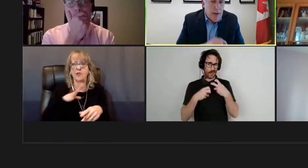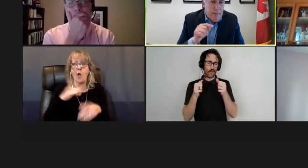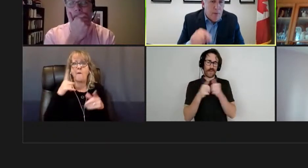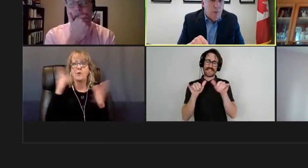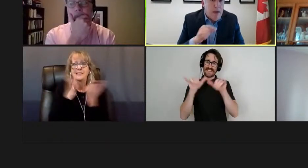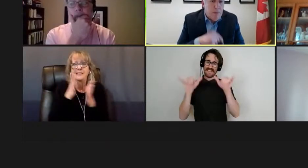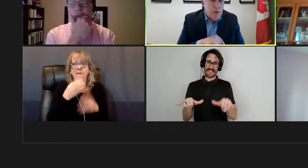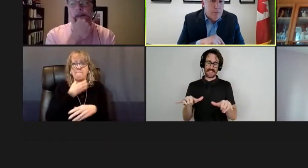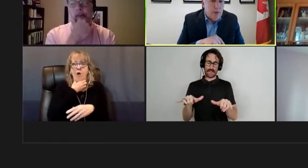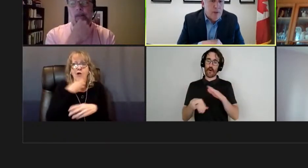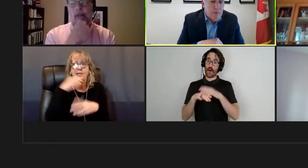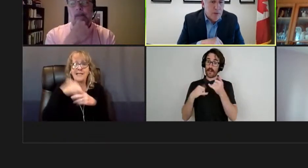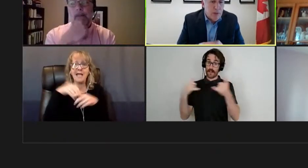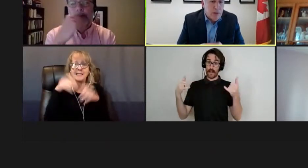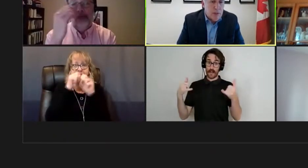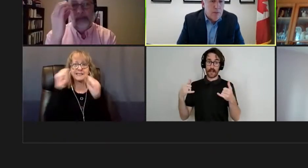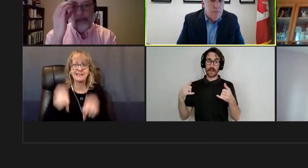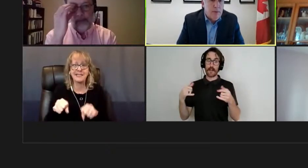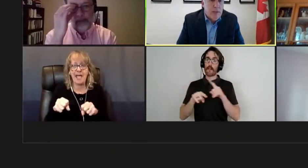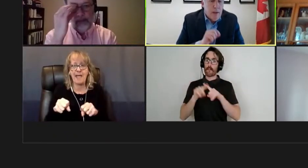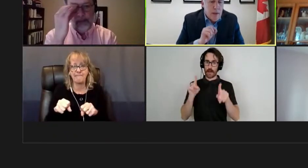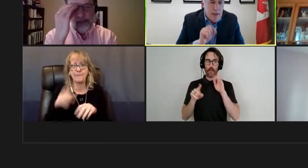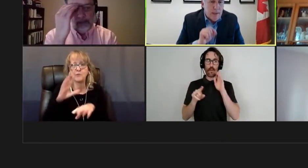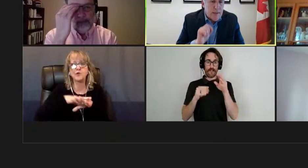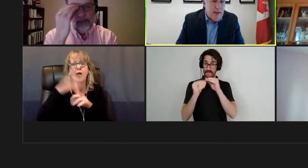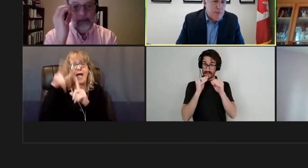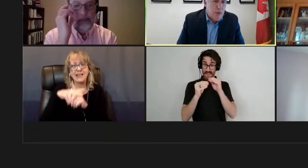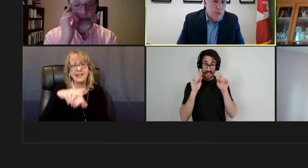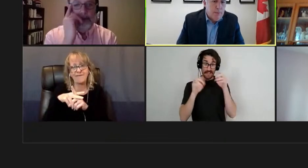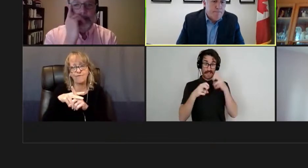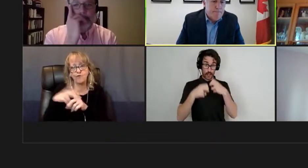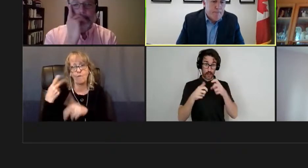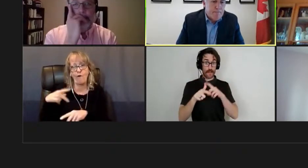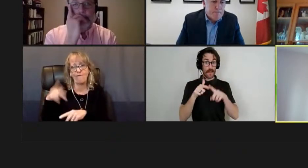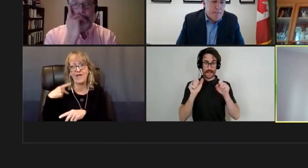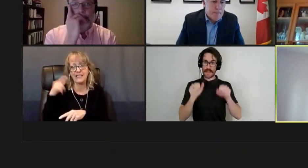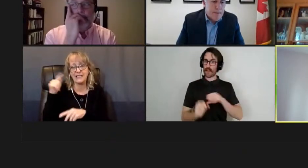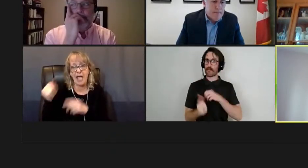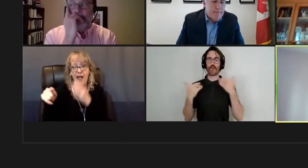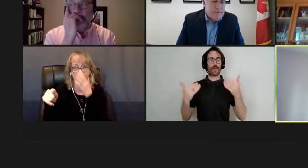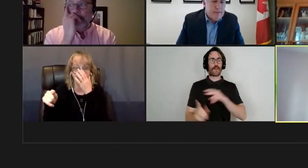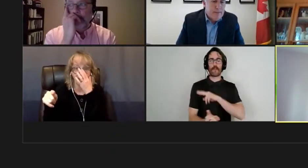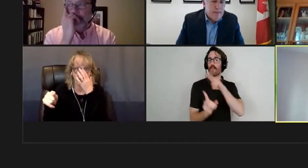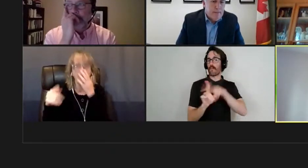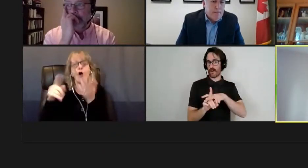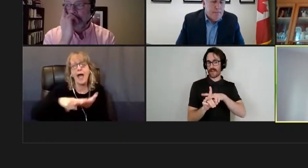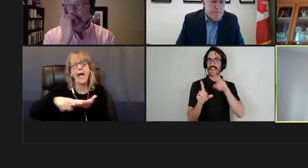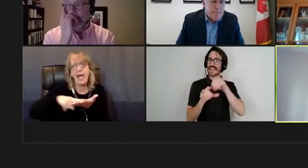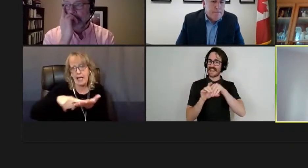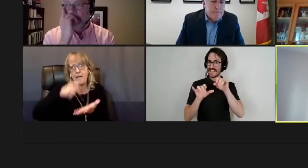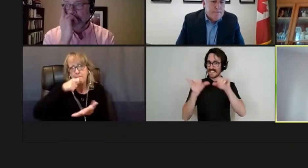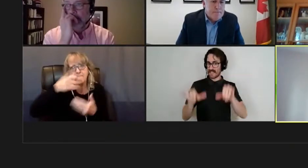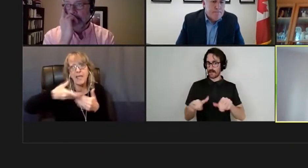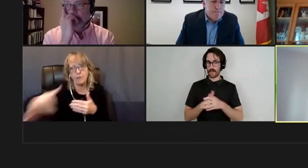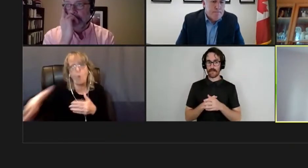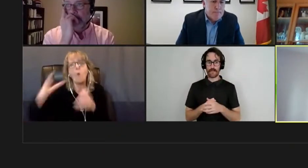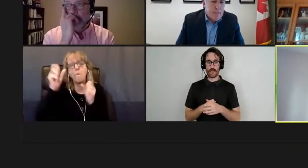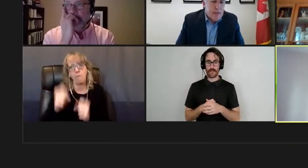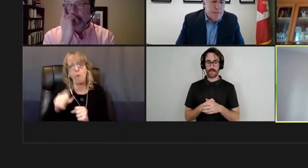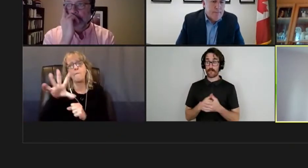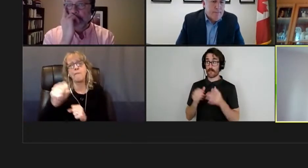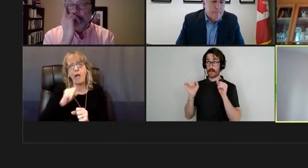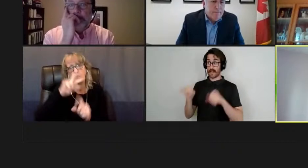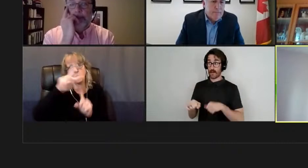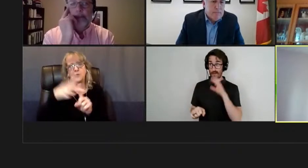it, and then they will be able to book in the provincial system. But yes, okay. Absolutely. Okay. And so could it be reasonable to assume then that they'll